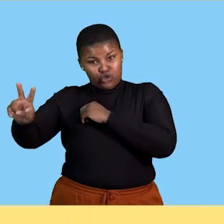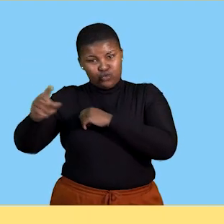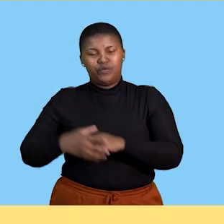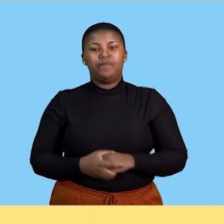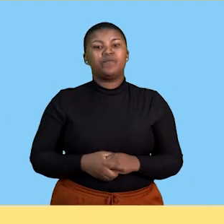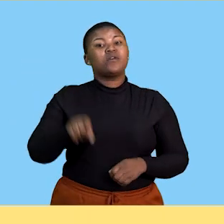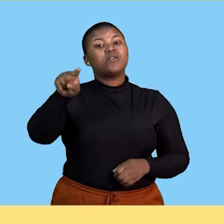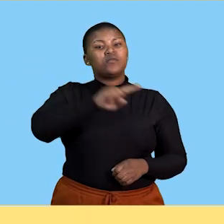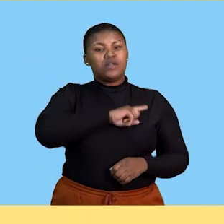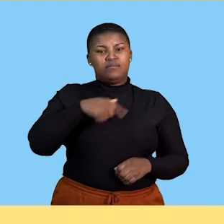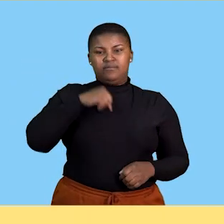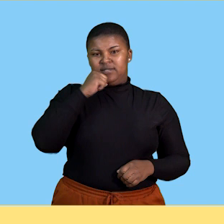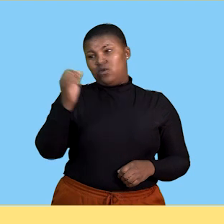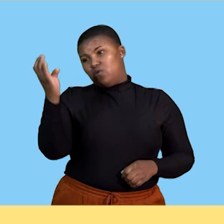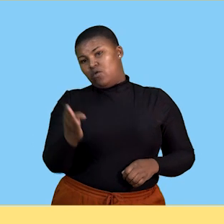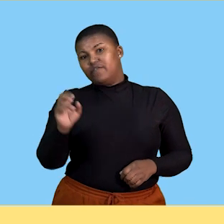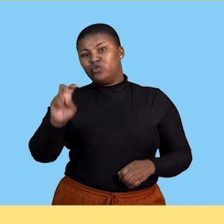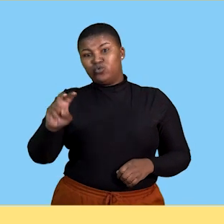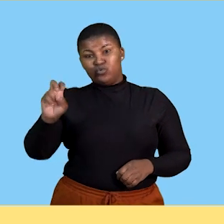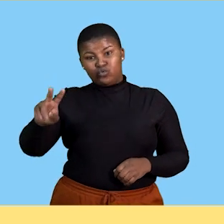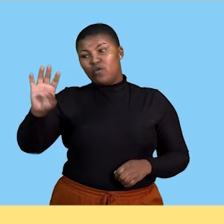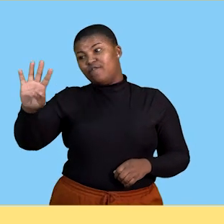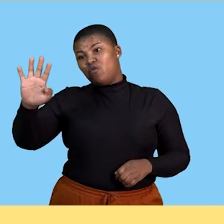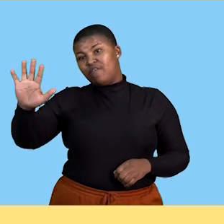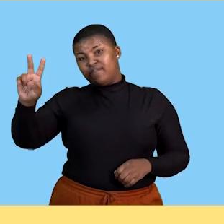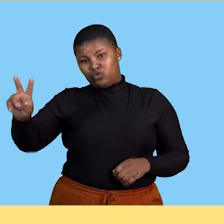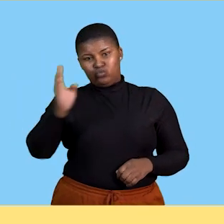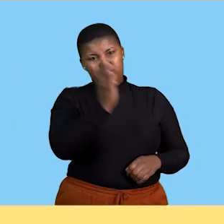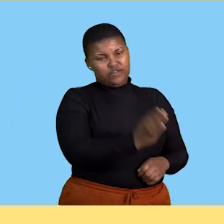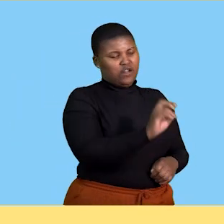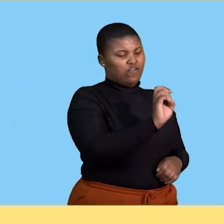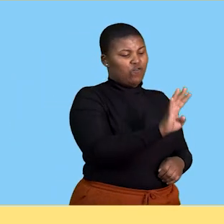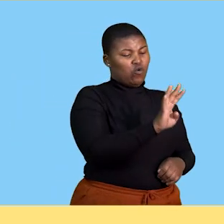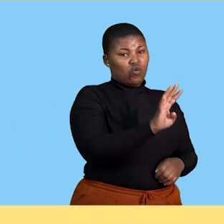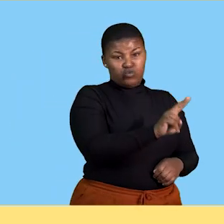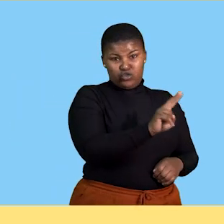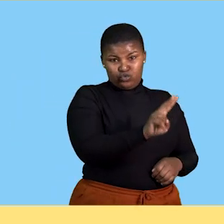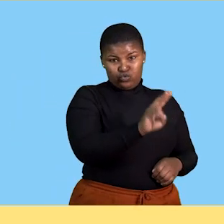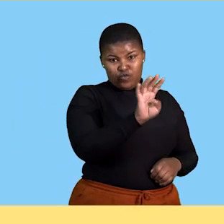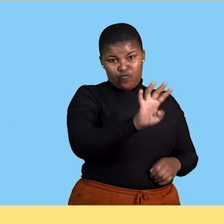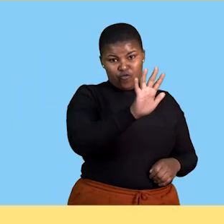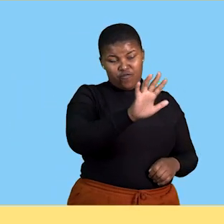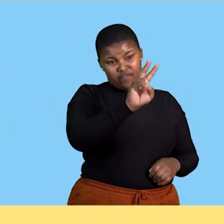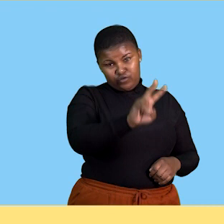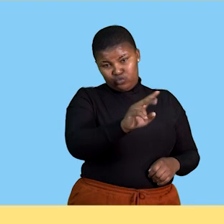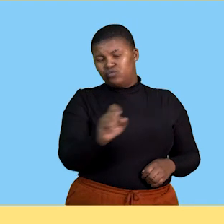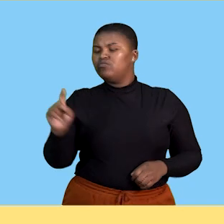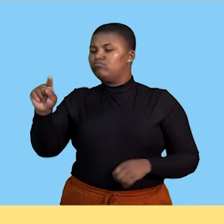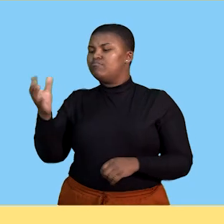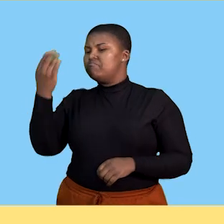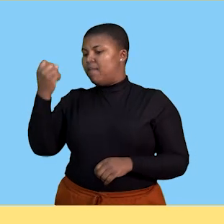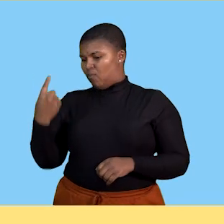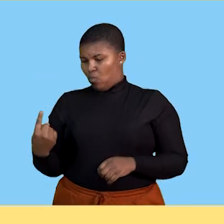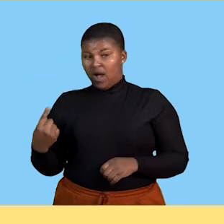22,452. Hence, if I say 22,452 divided by 22,452, I get 1. Then I come here, then I